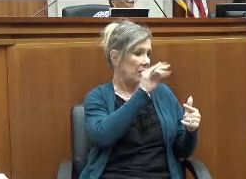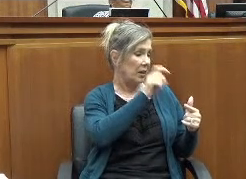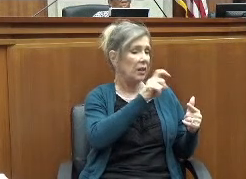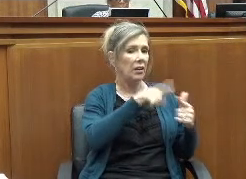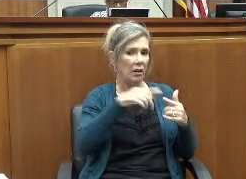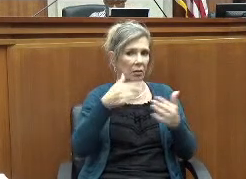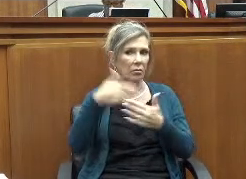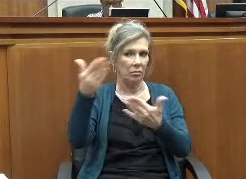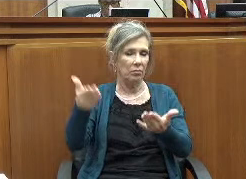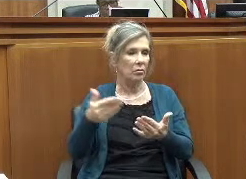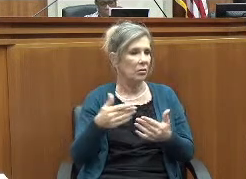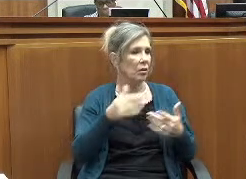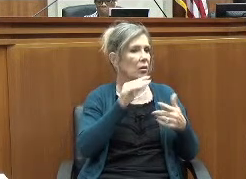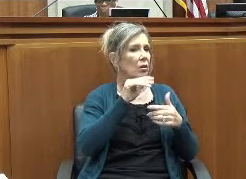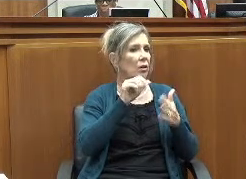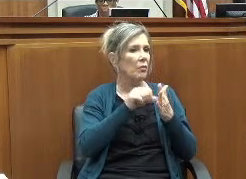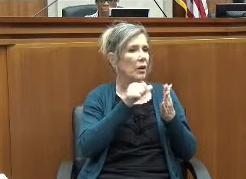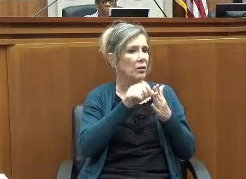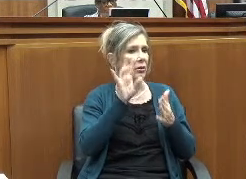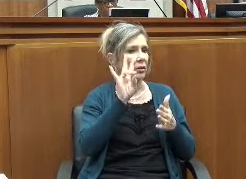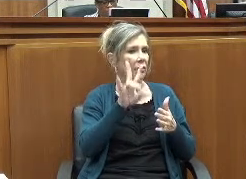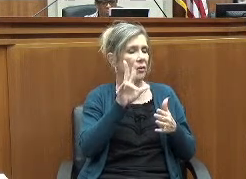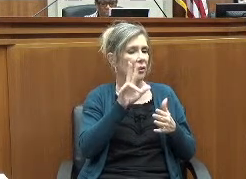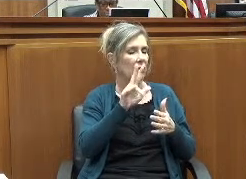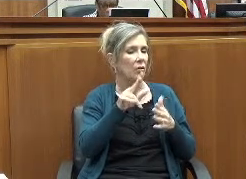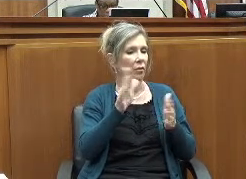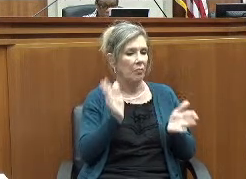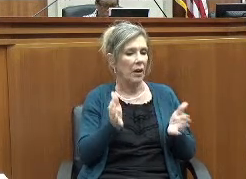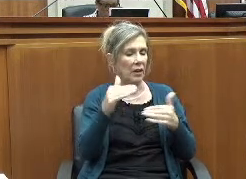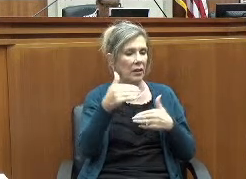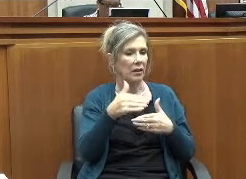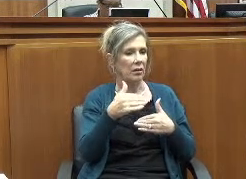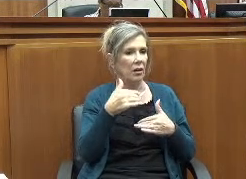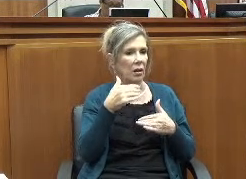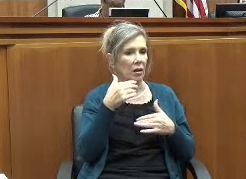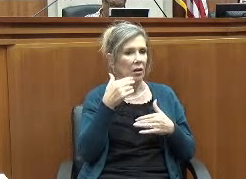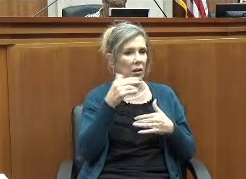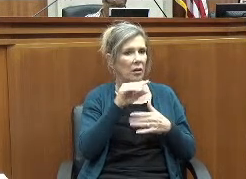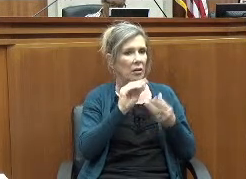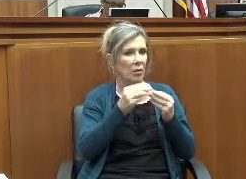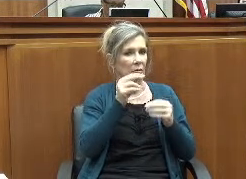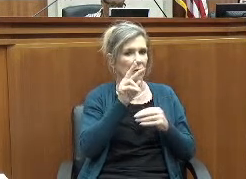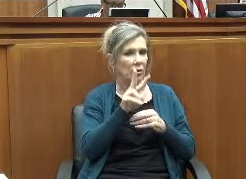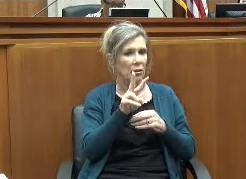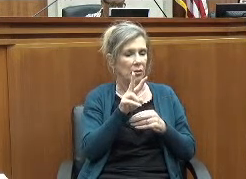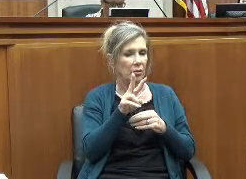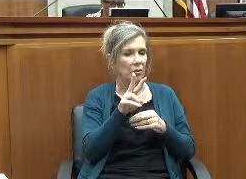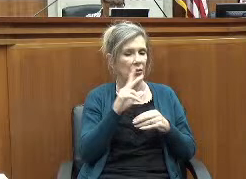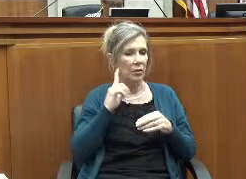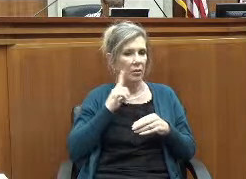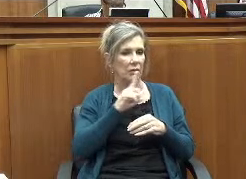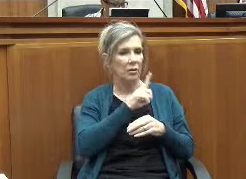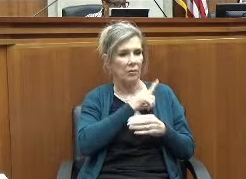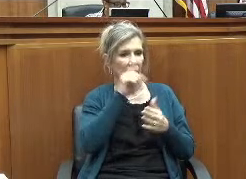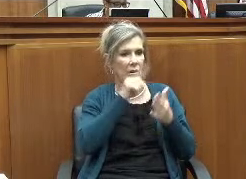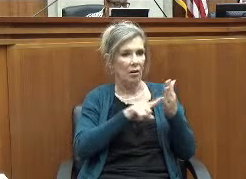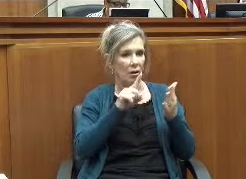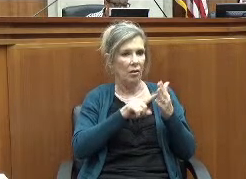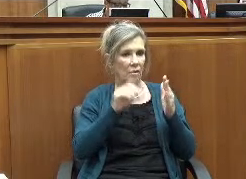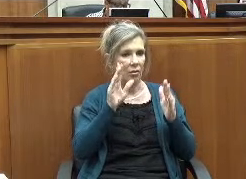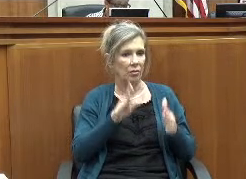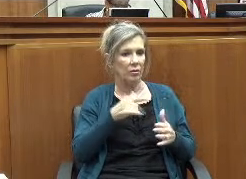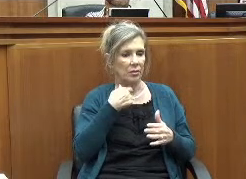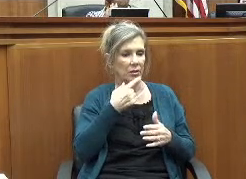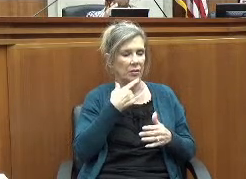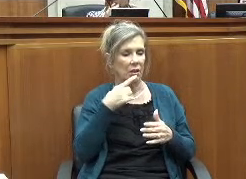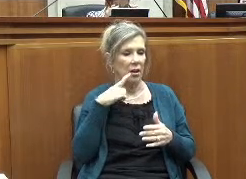page 73 of your packet, which is the matter for legislative consideration number 2, the legislative auditor says the legislature